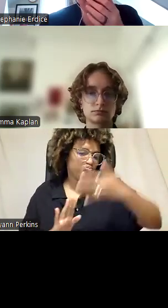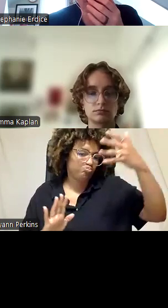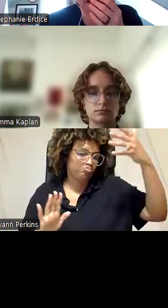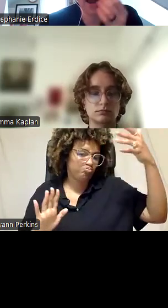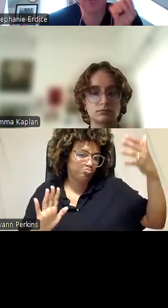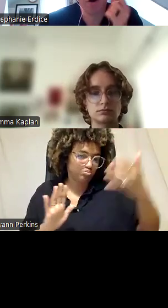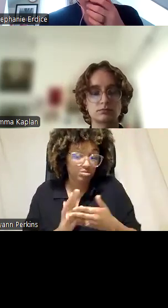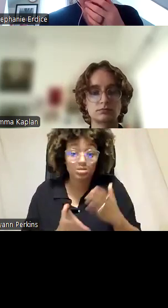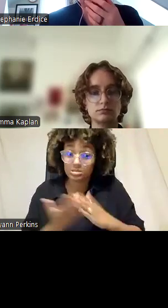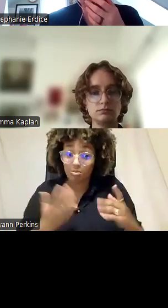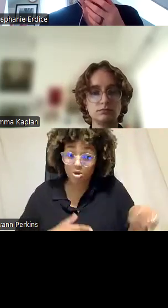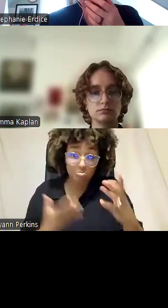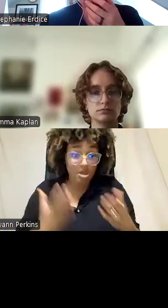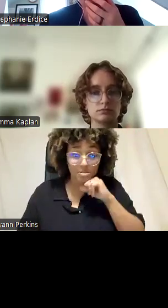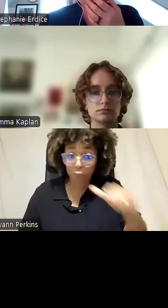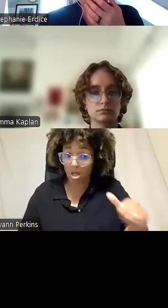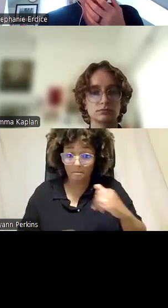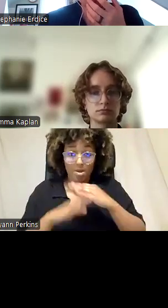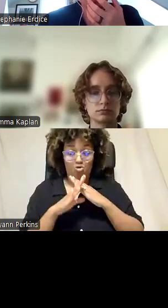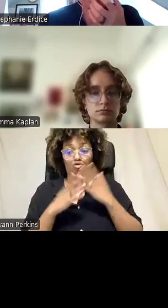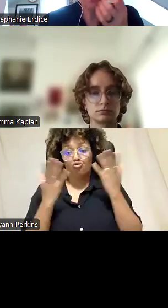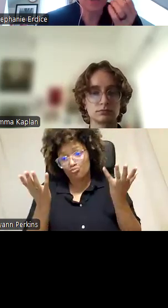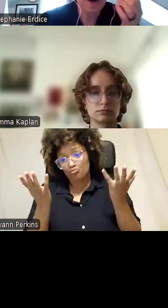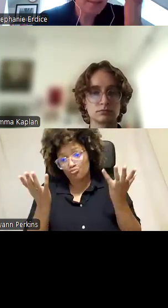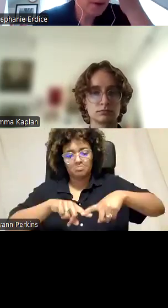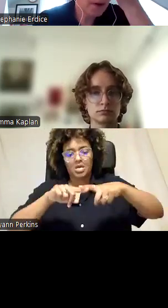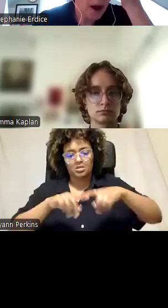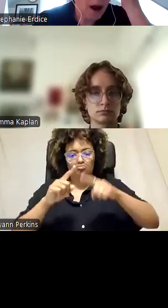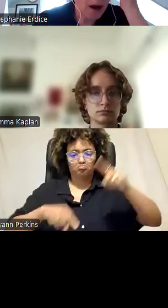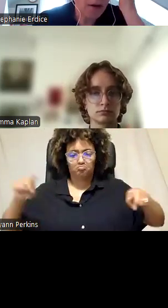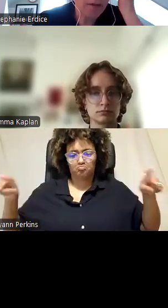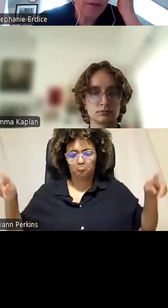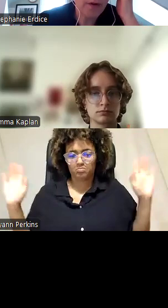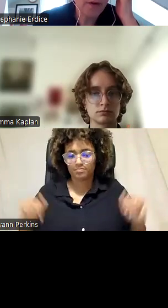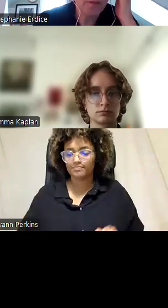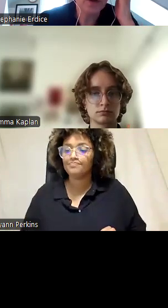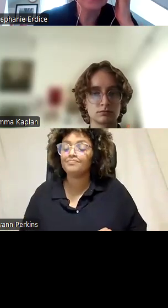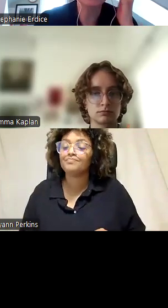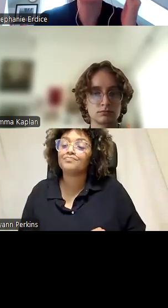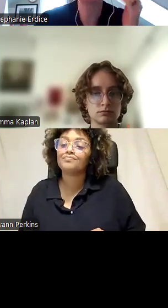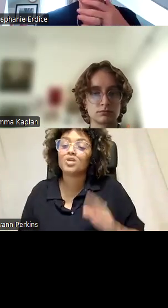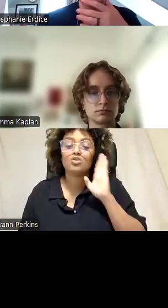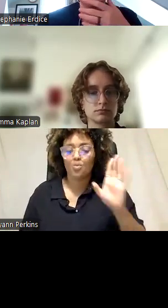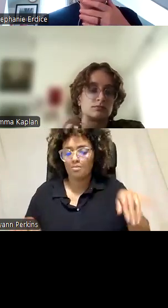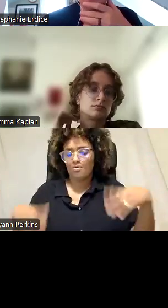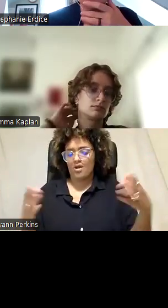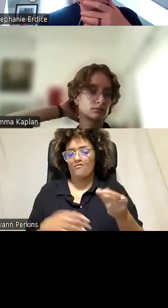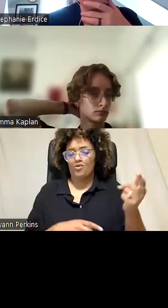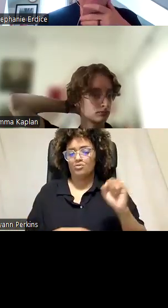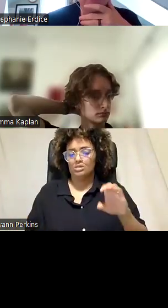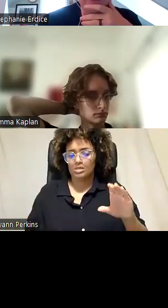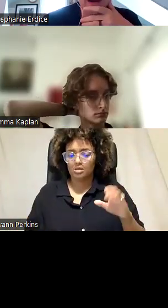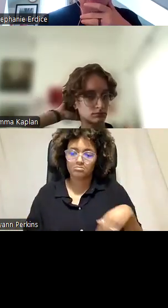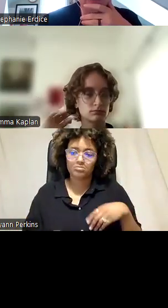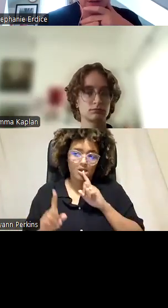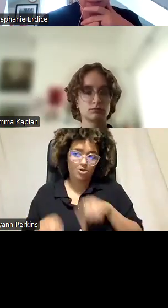be a barrier at all. So I'll just give you a couple of more seconds to answer this question.